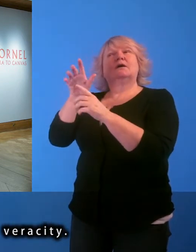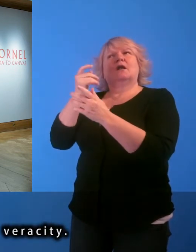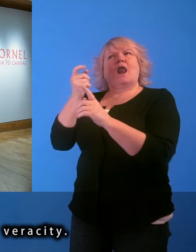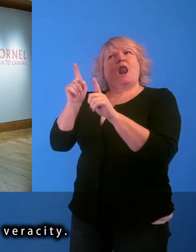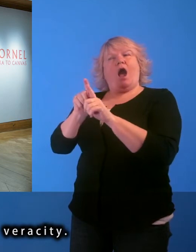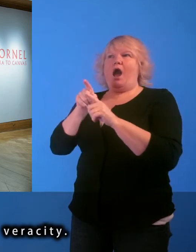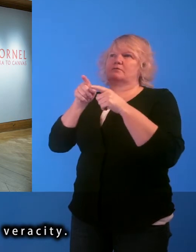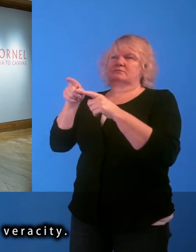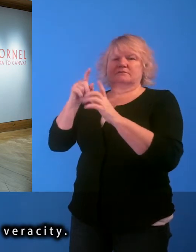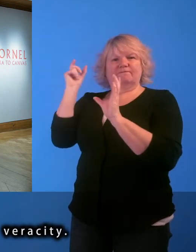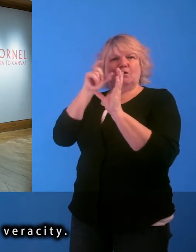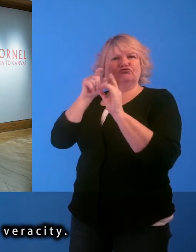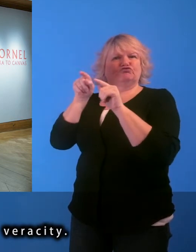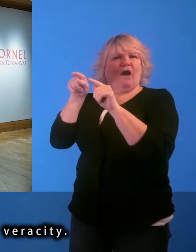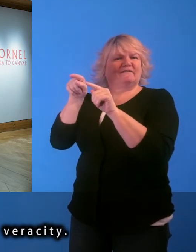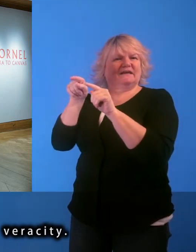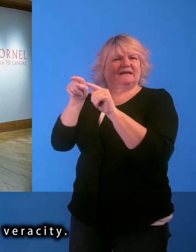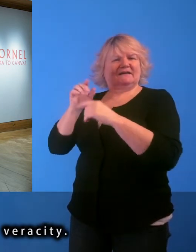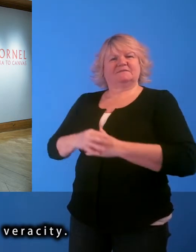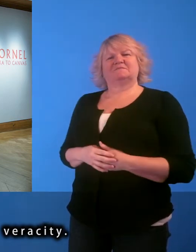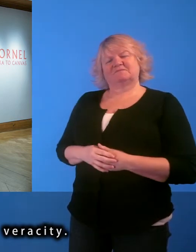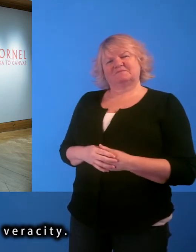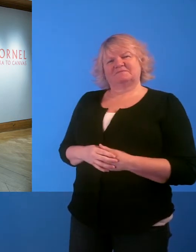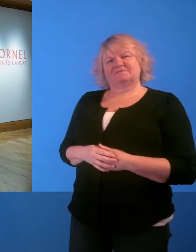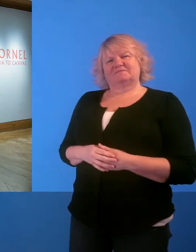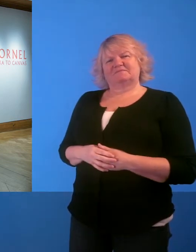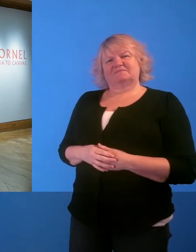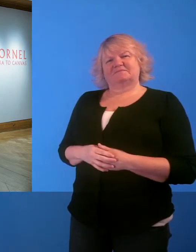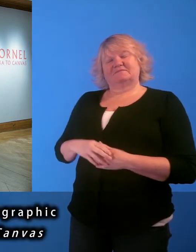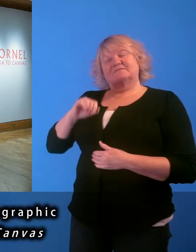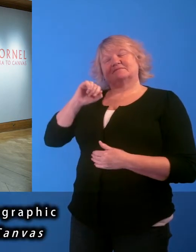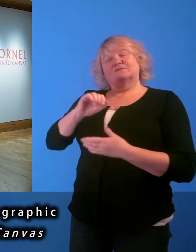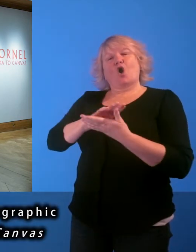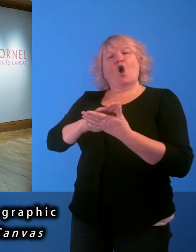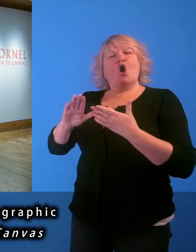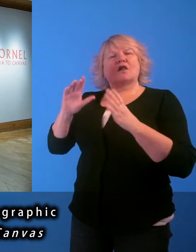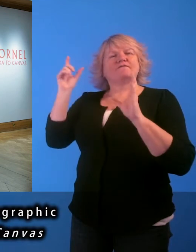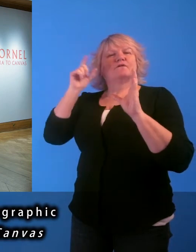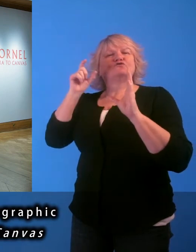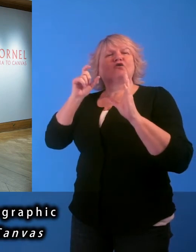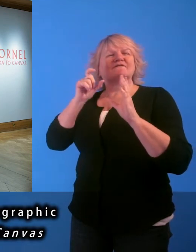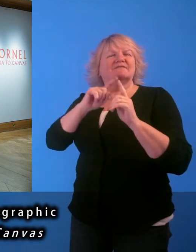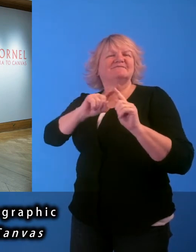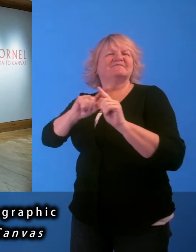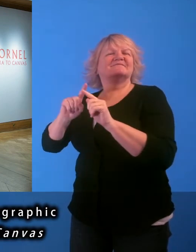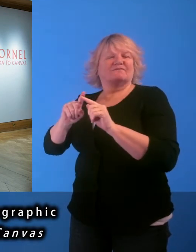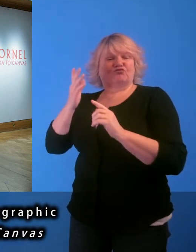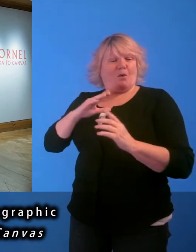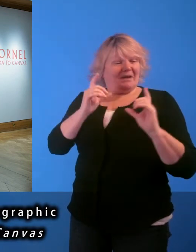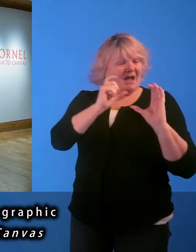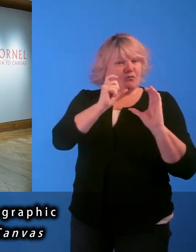stand out, painted with almost photographic veracity. The exploration of Hornel's